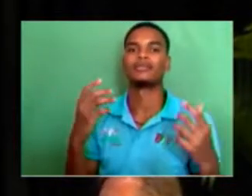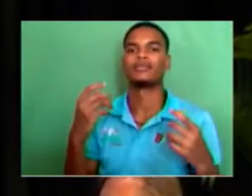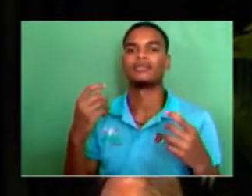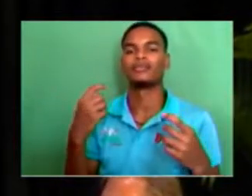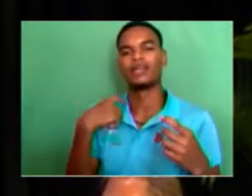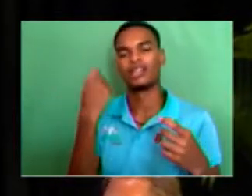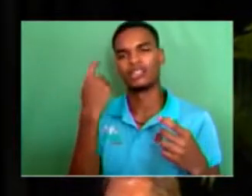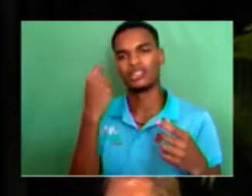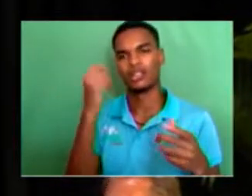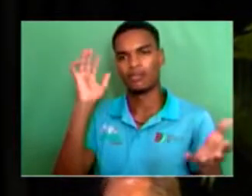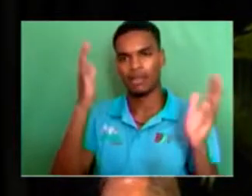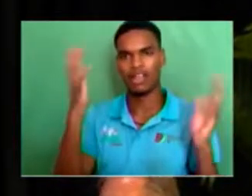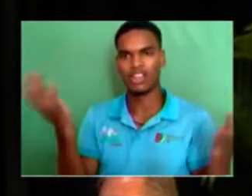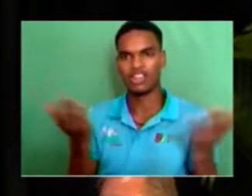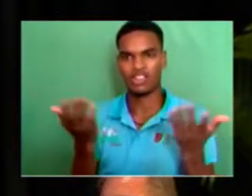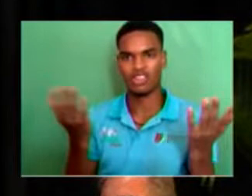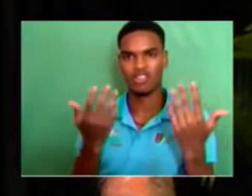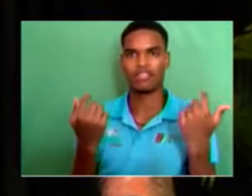market here,